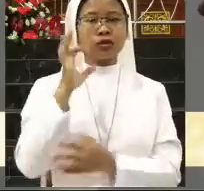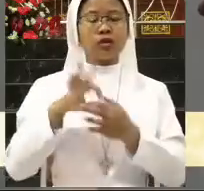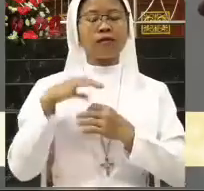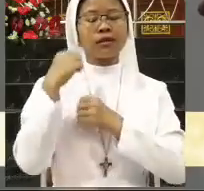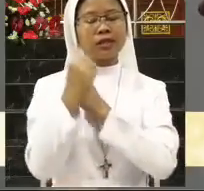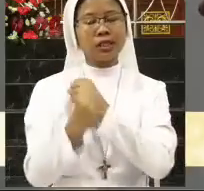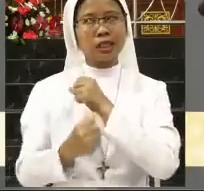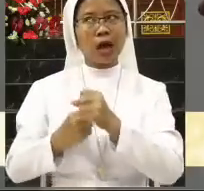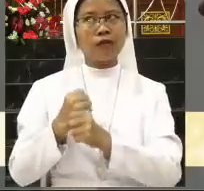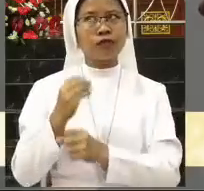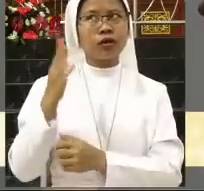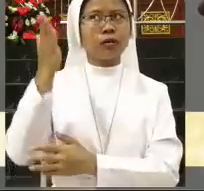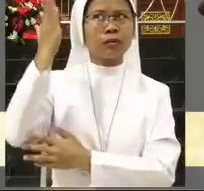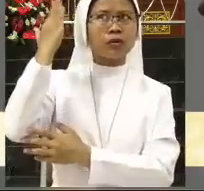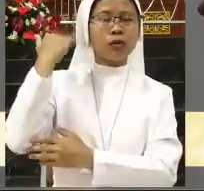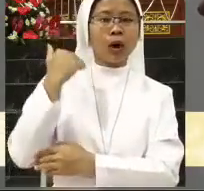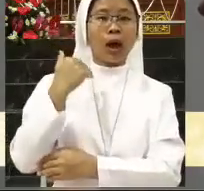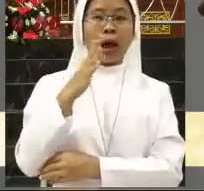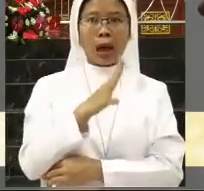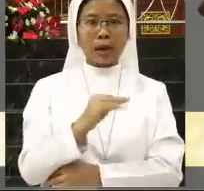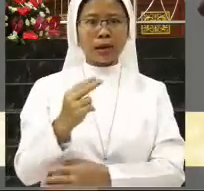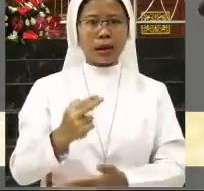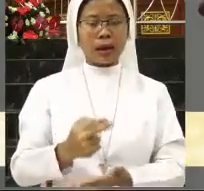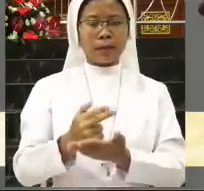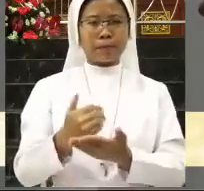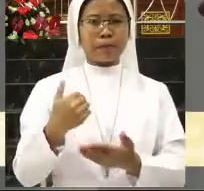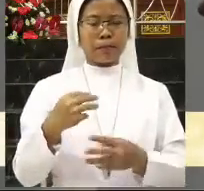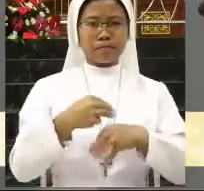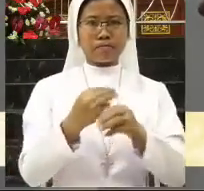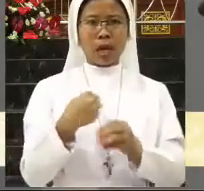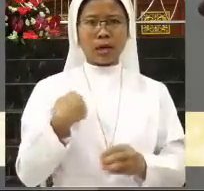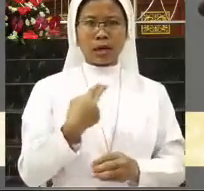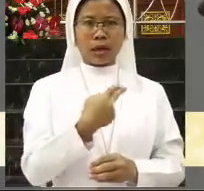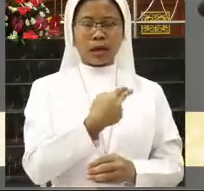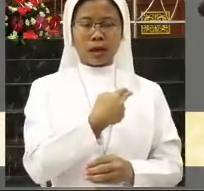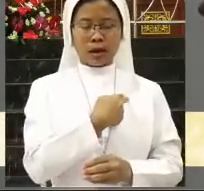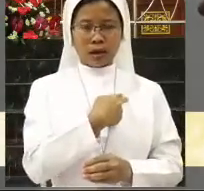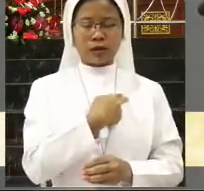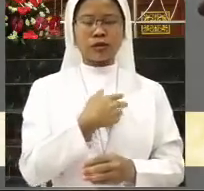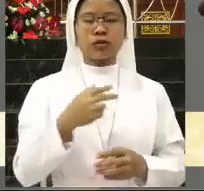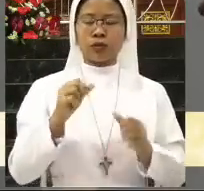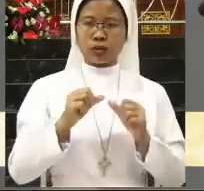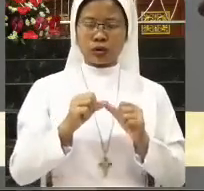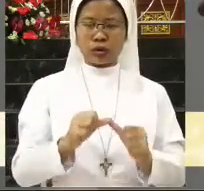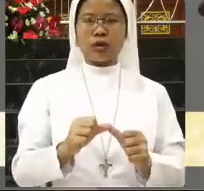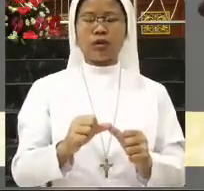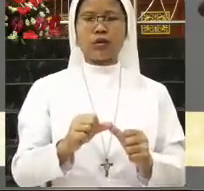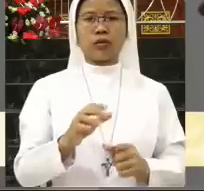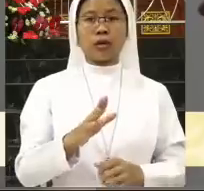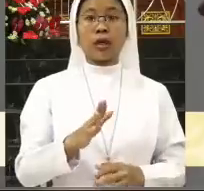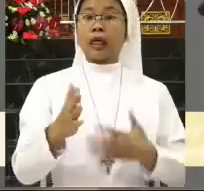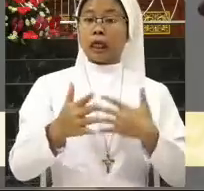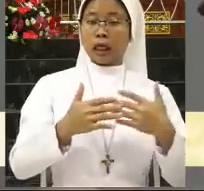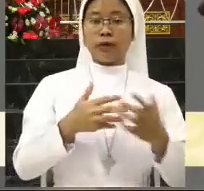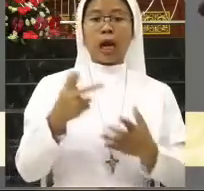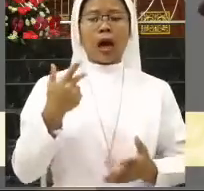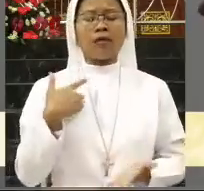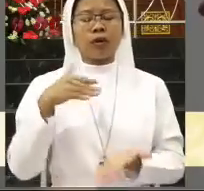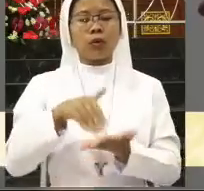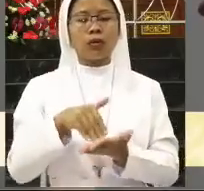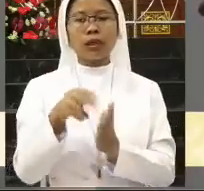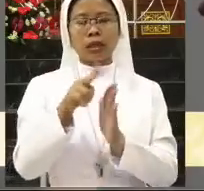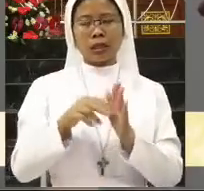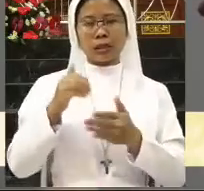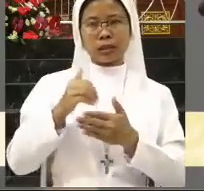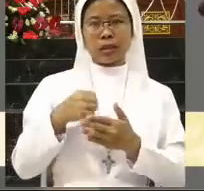suffering extended to us by our frail humanity. For indeed, there is